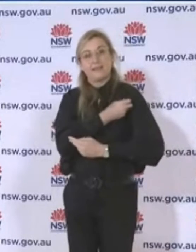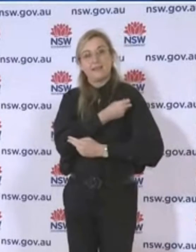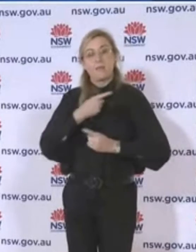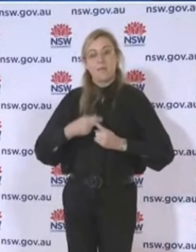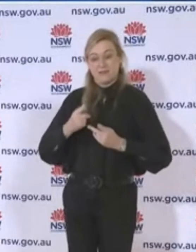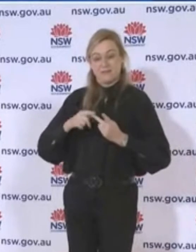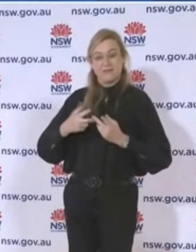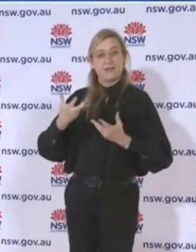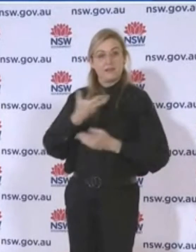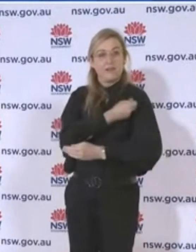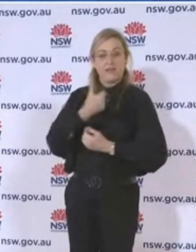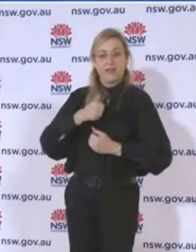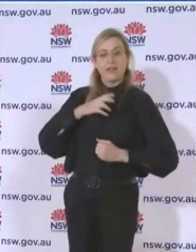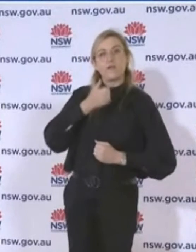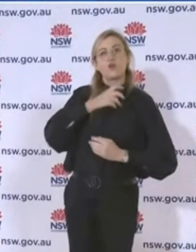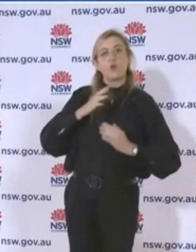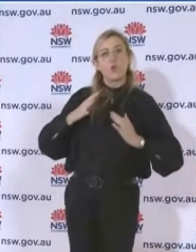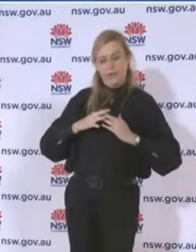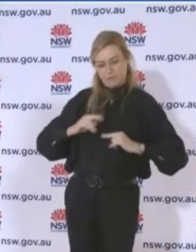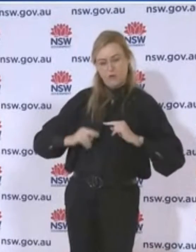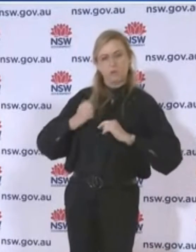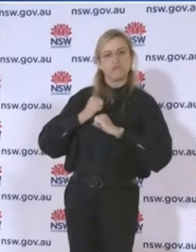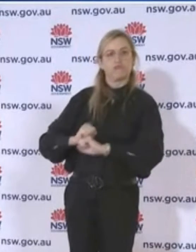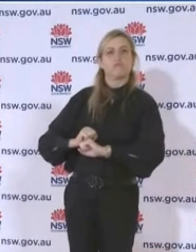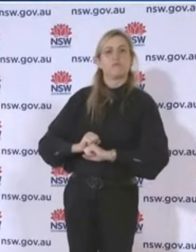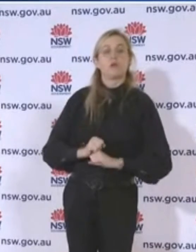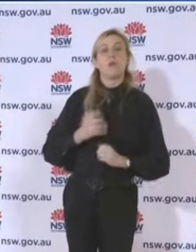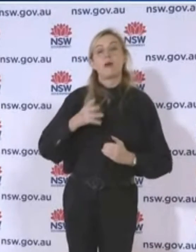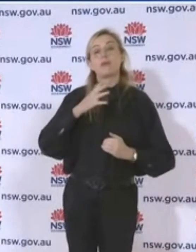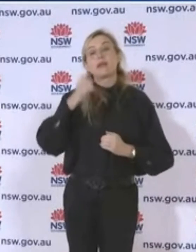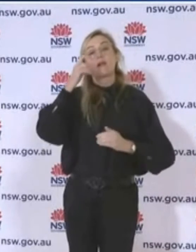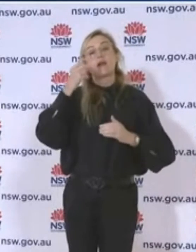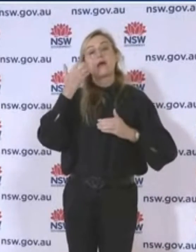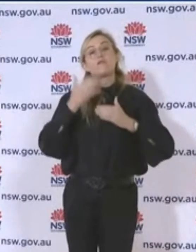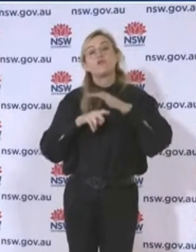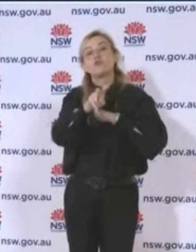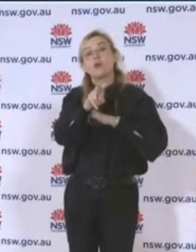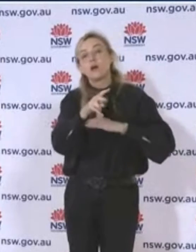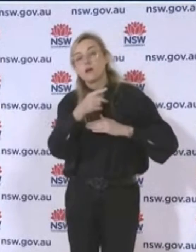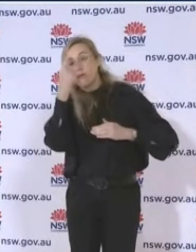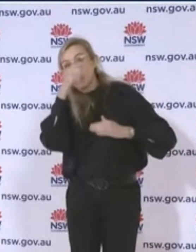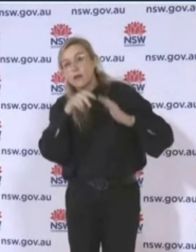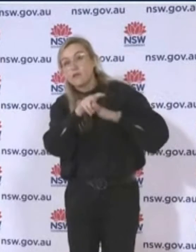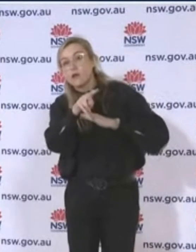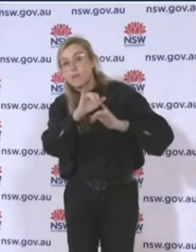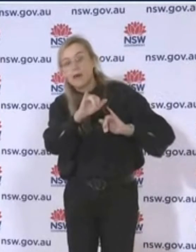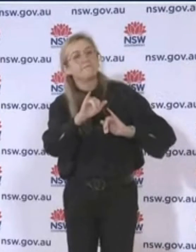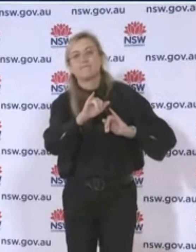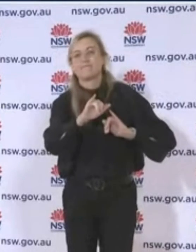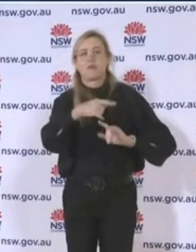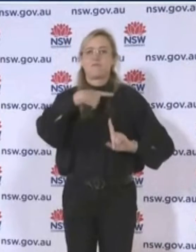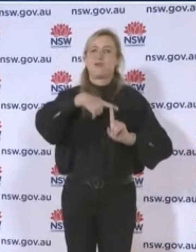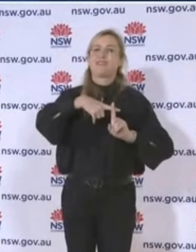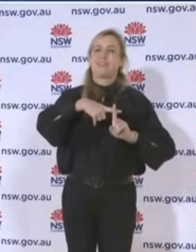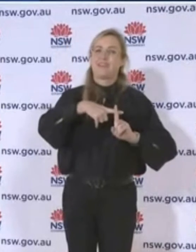a scary time. But it's also a time for us to look to the future with optimism and hope, and to look to the future as New South Wales, perhaps